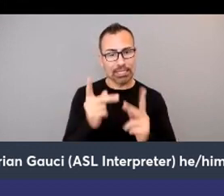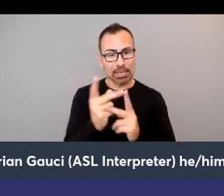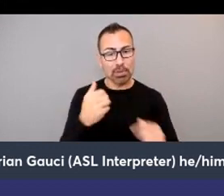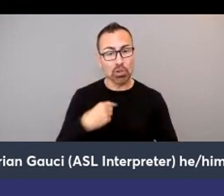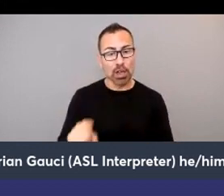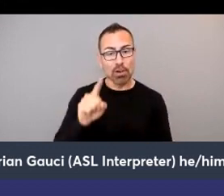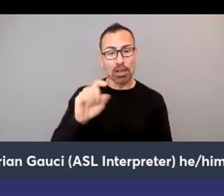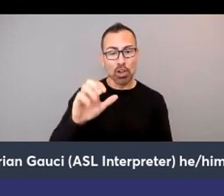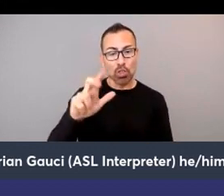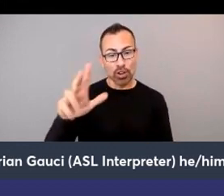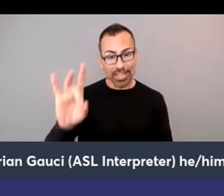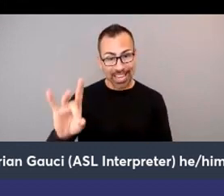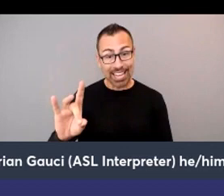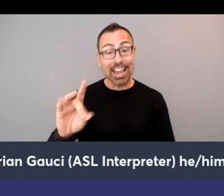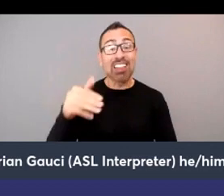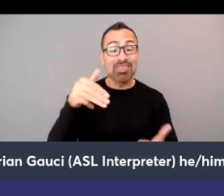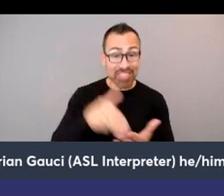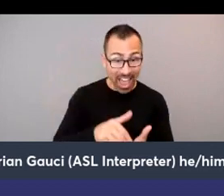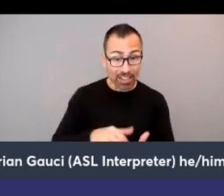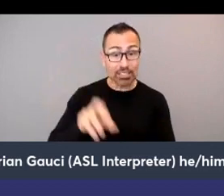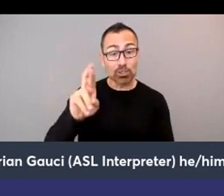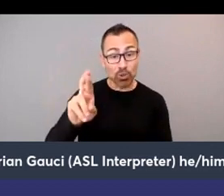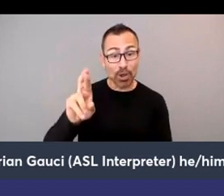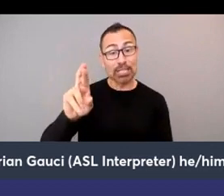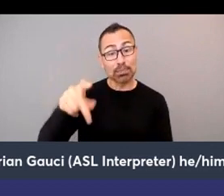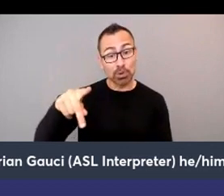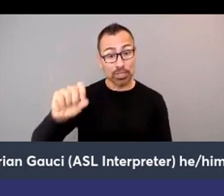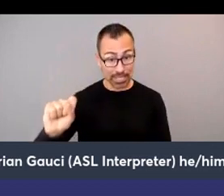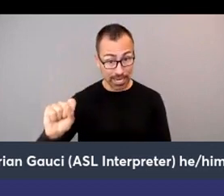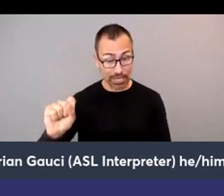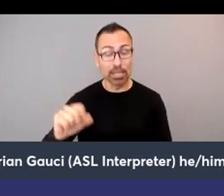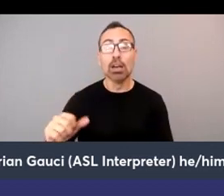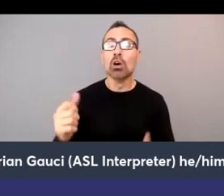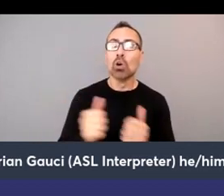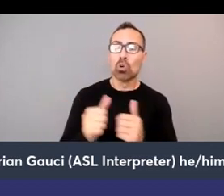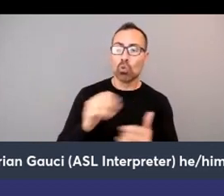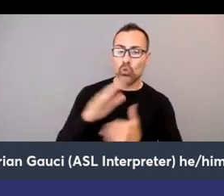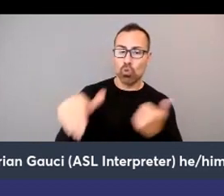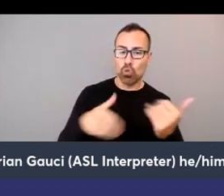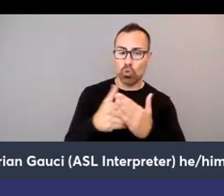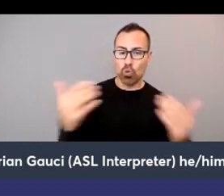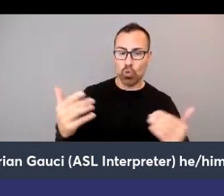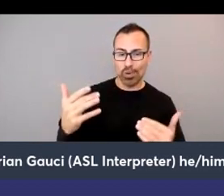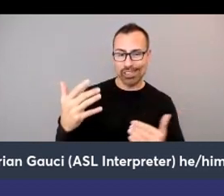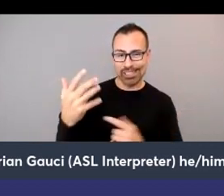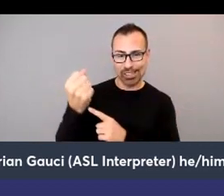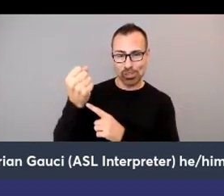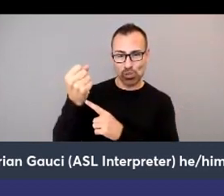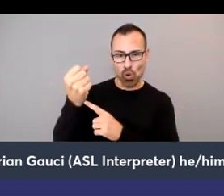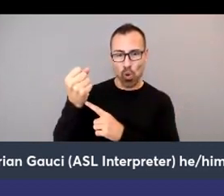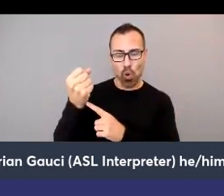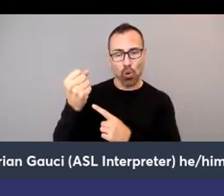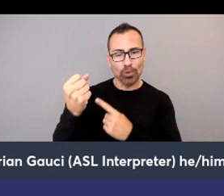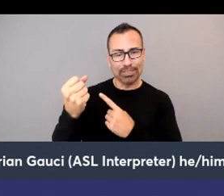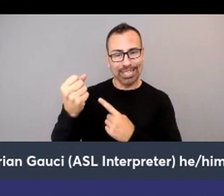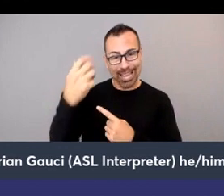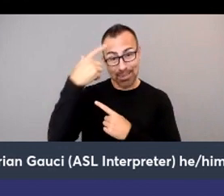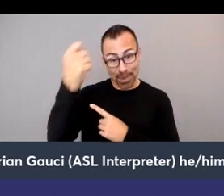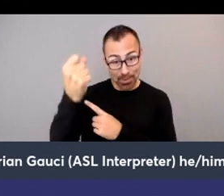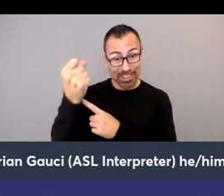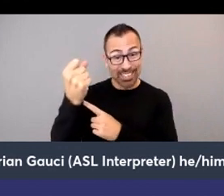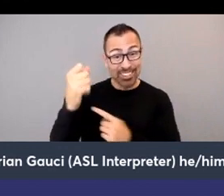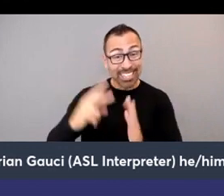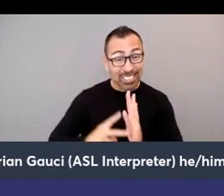138,000 requests per second, right? And with the all in memory, you're getting pretty much twice as much, right? So if you're very,